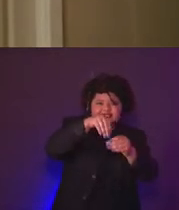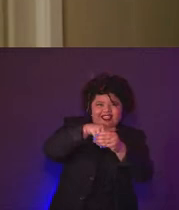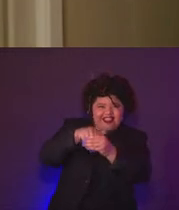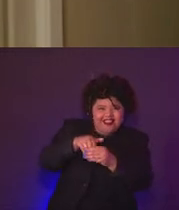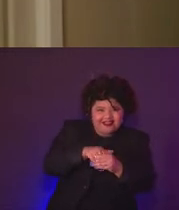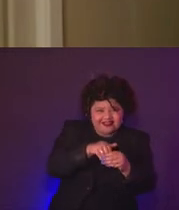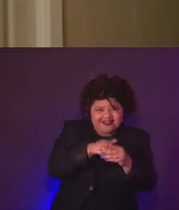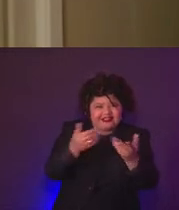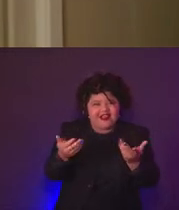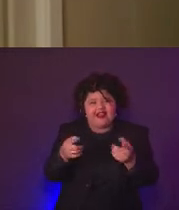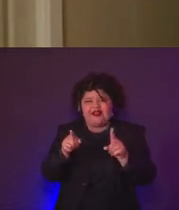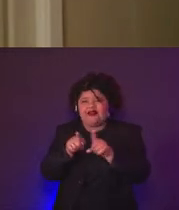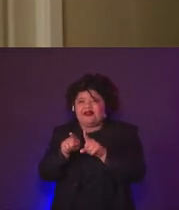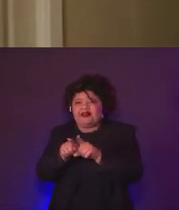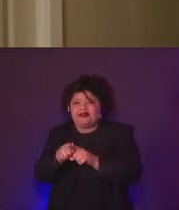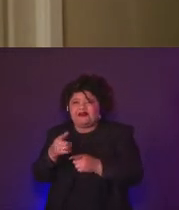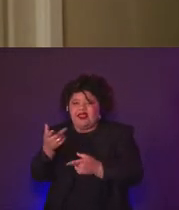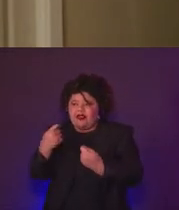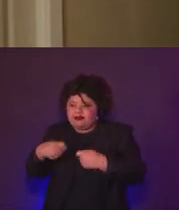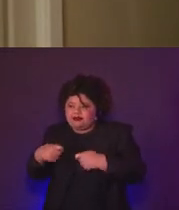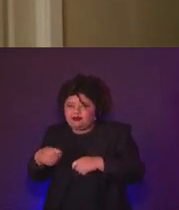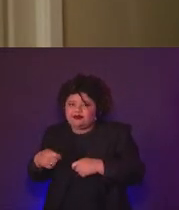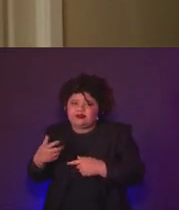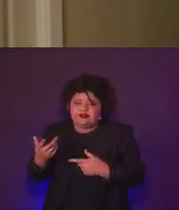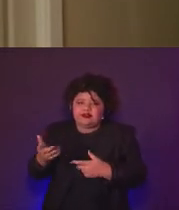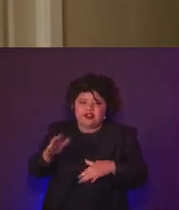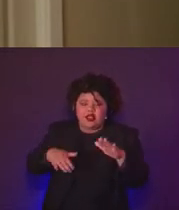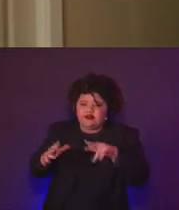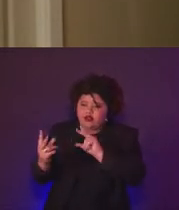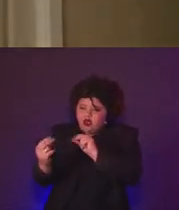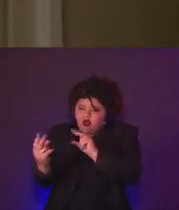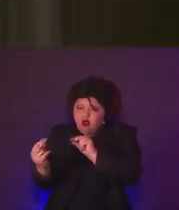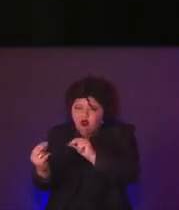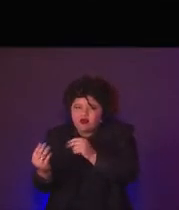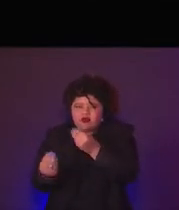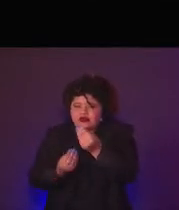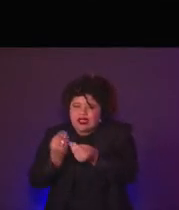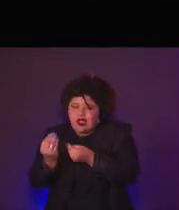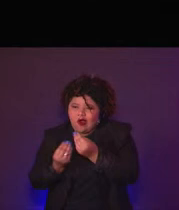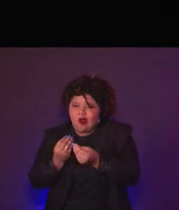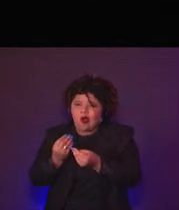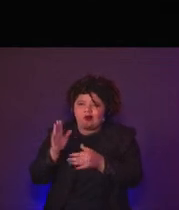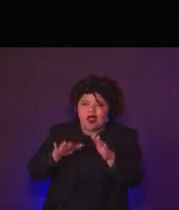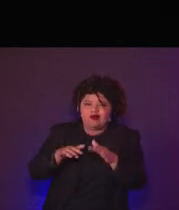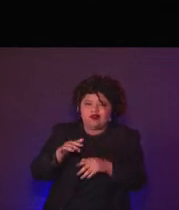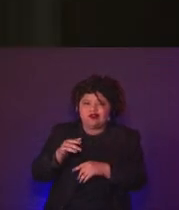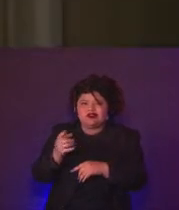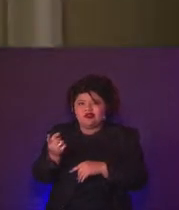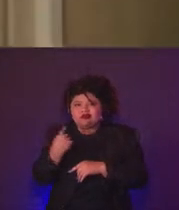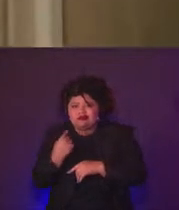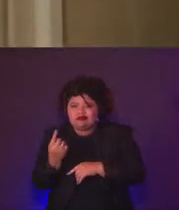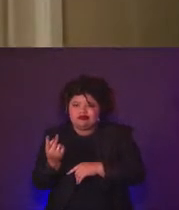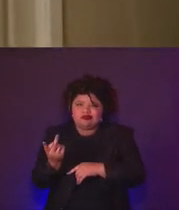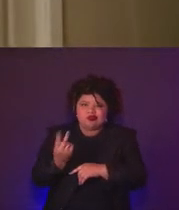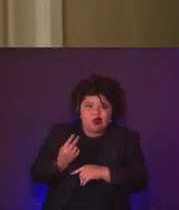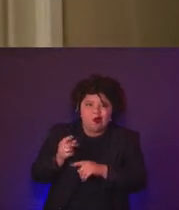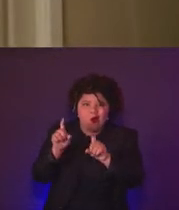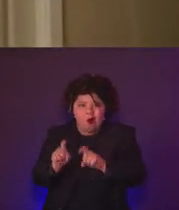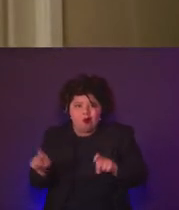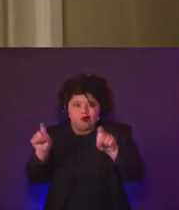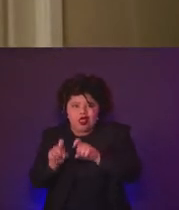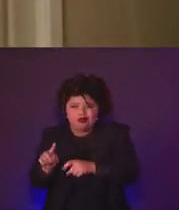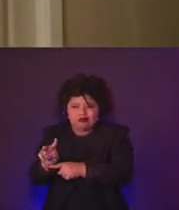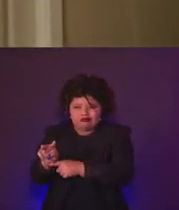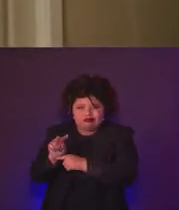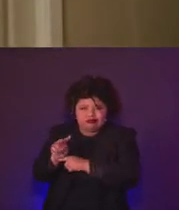I persuaded the bosses to get one of the then newfangled IBM PCs, which I loaded with DBase and VisiCalc